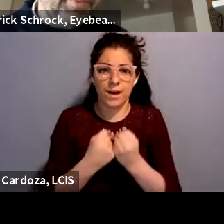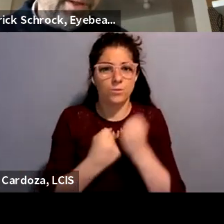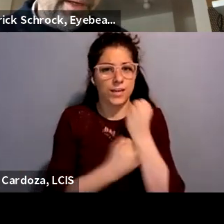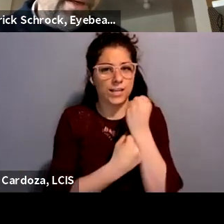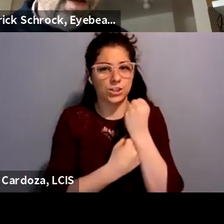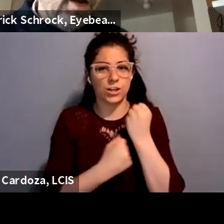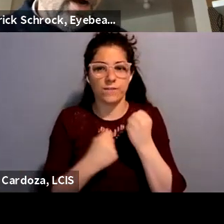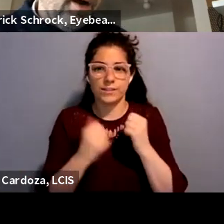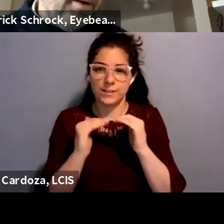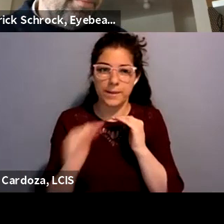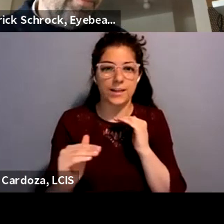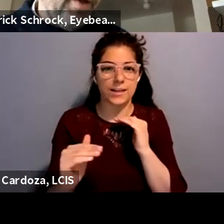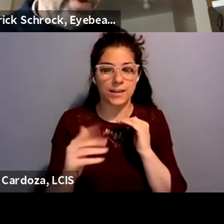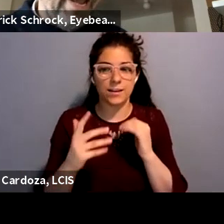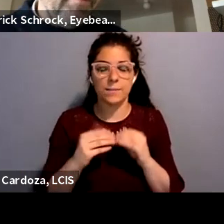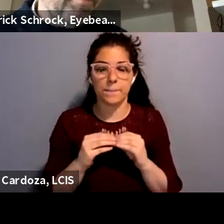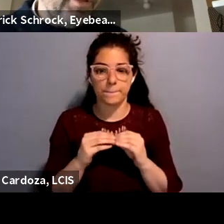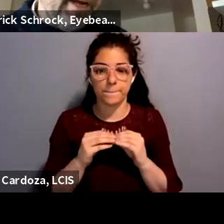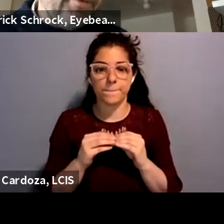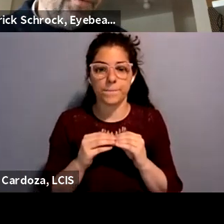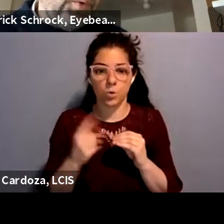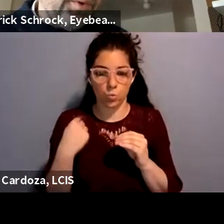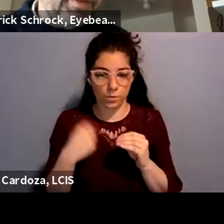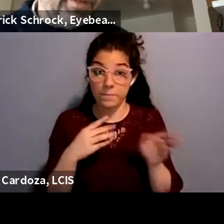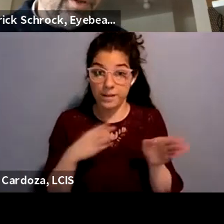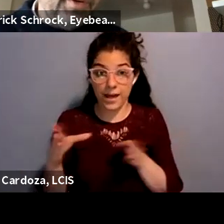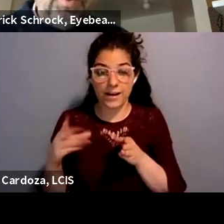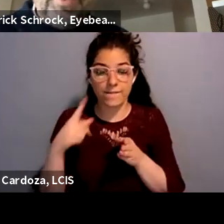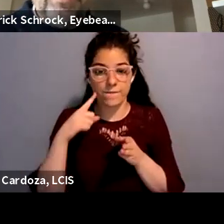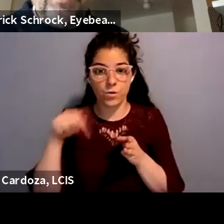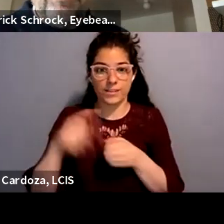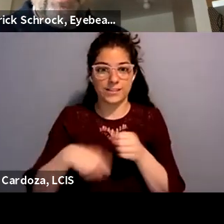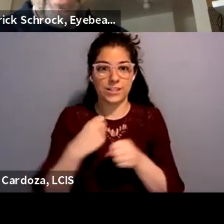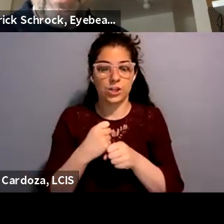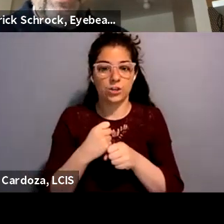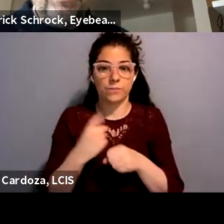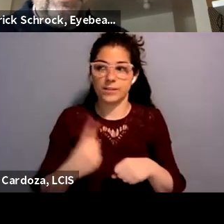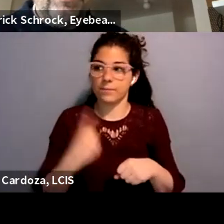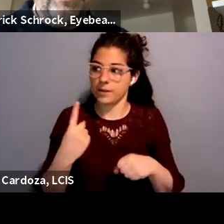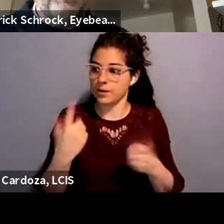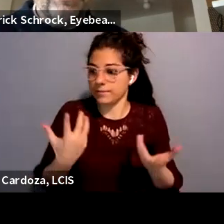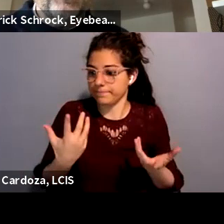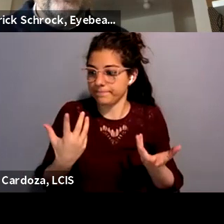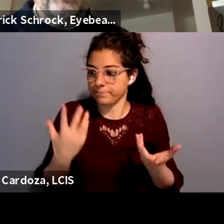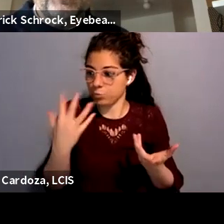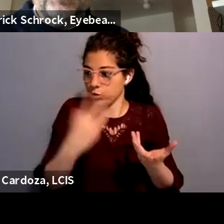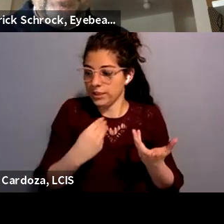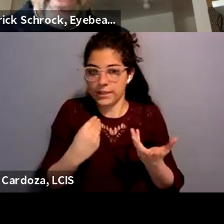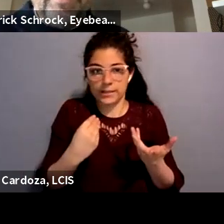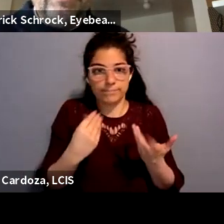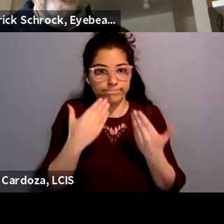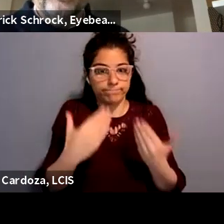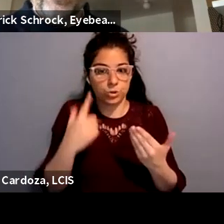of stability. We had been planning for this year to be one of pretty expansive